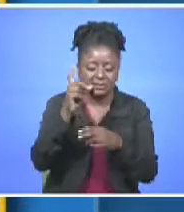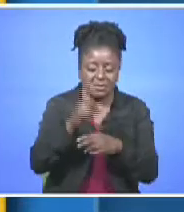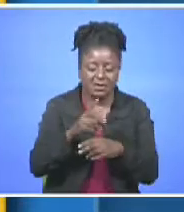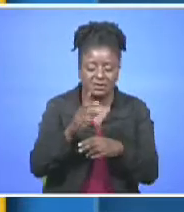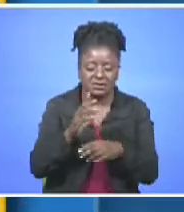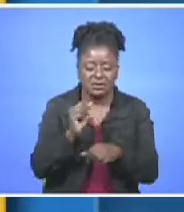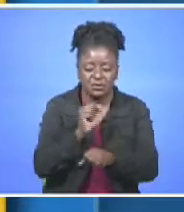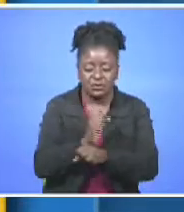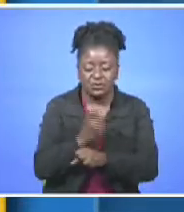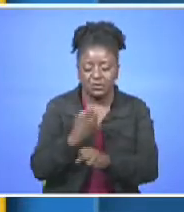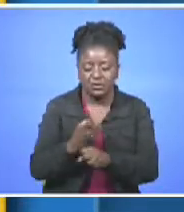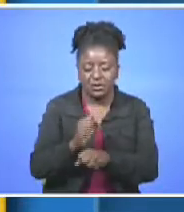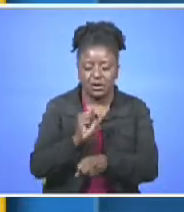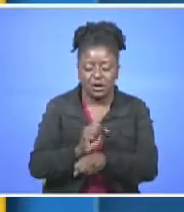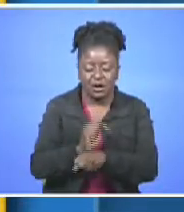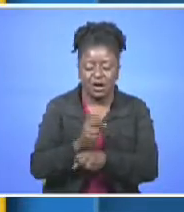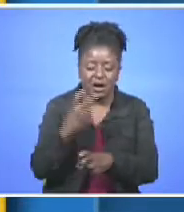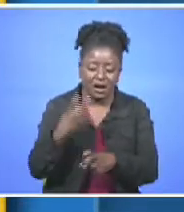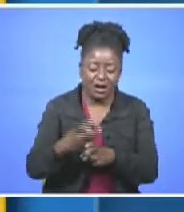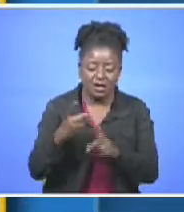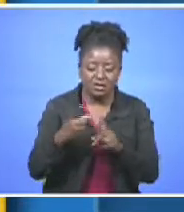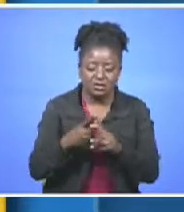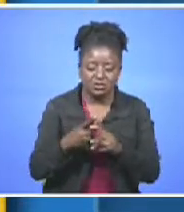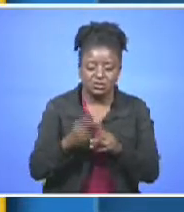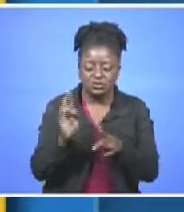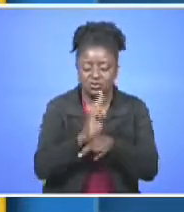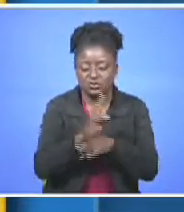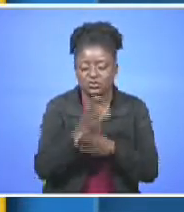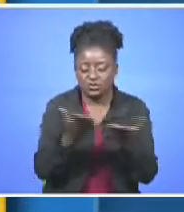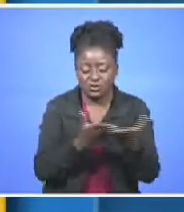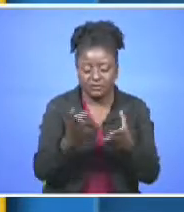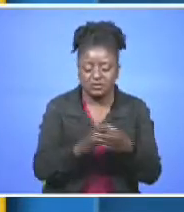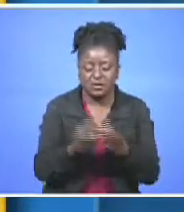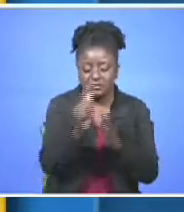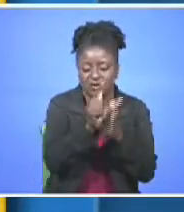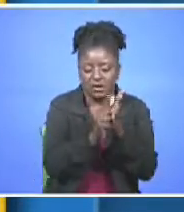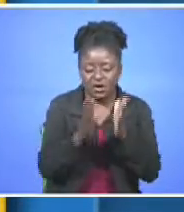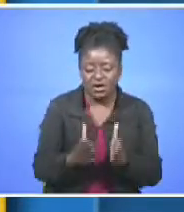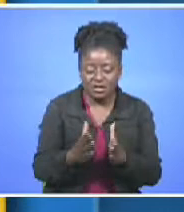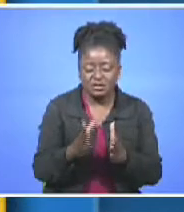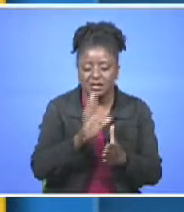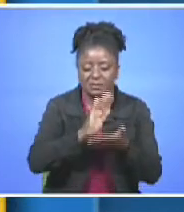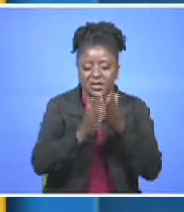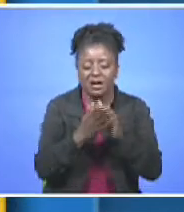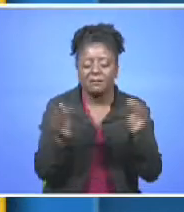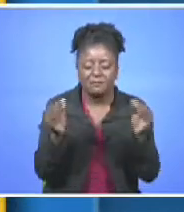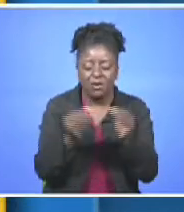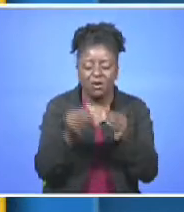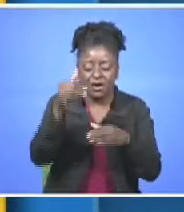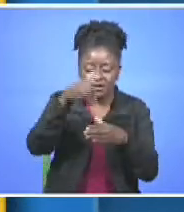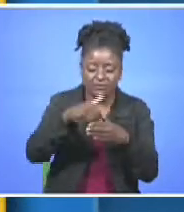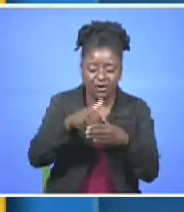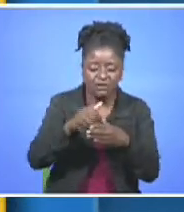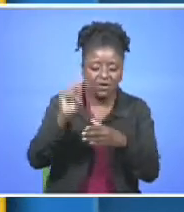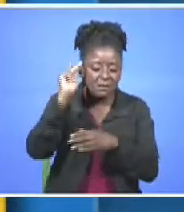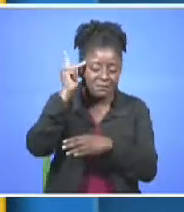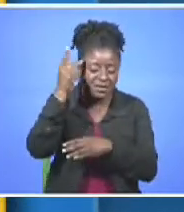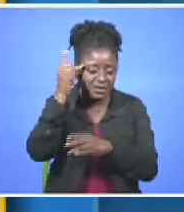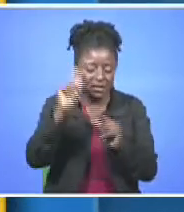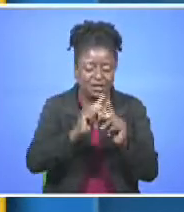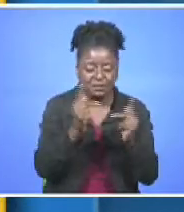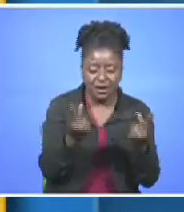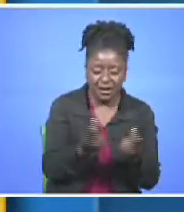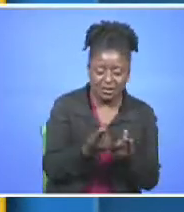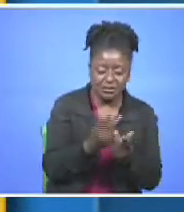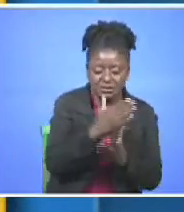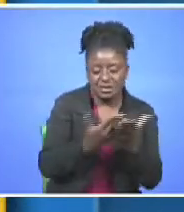of lawyers, and become more involved in political parties in order to push their agendas. While some may see unions getting